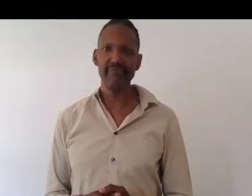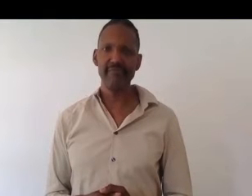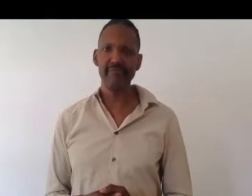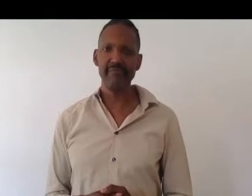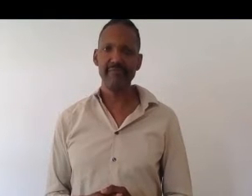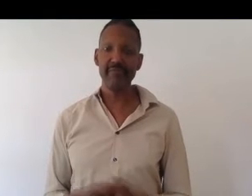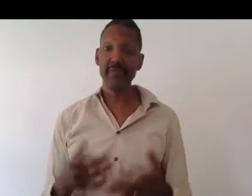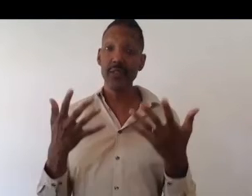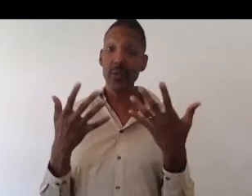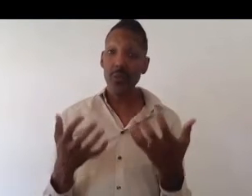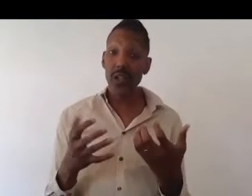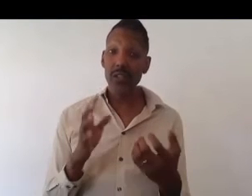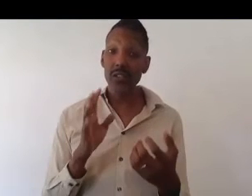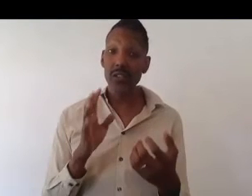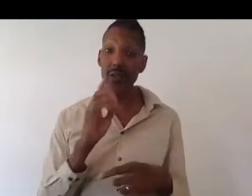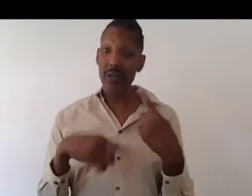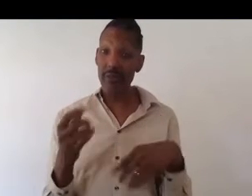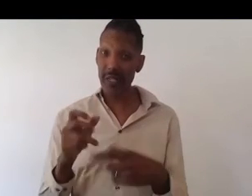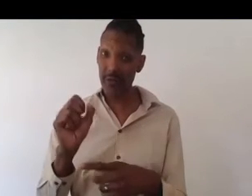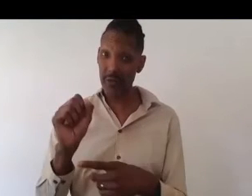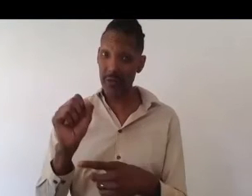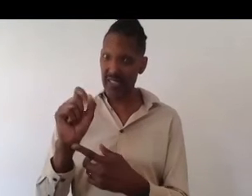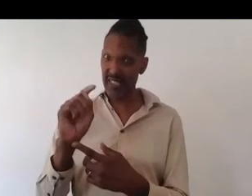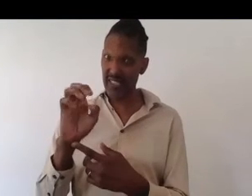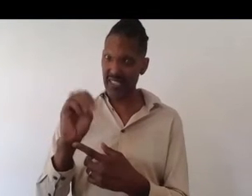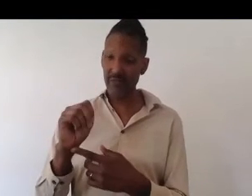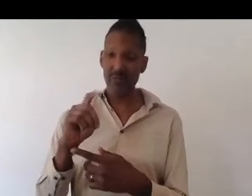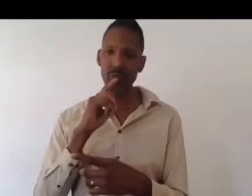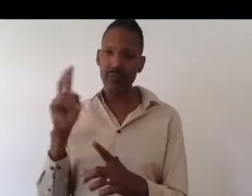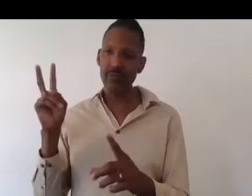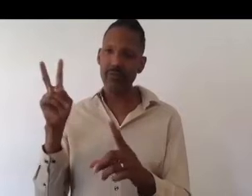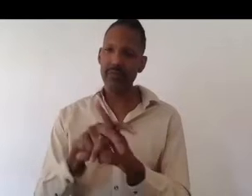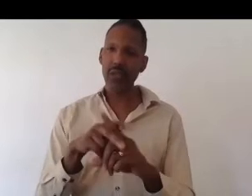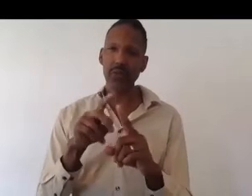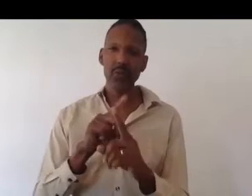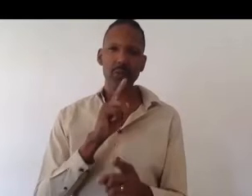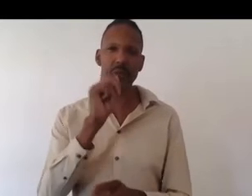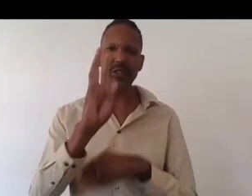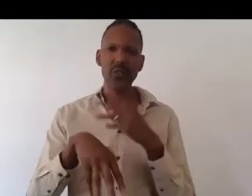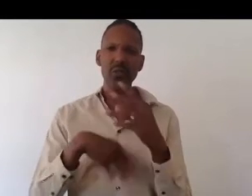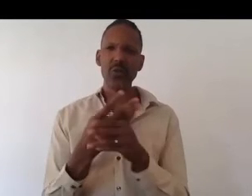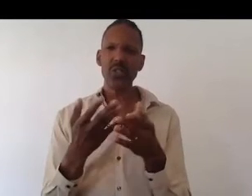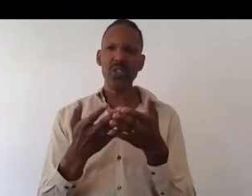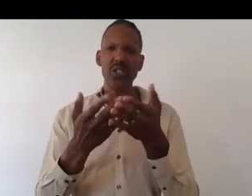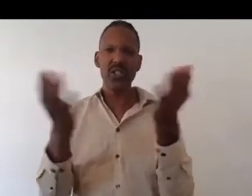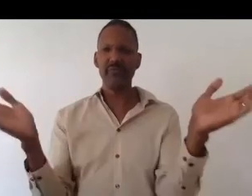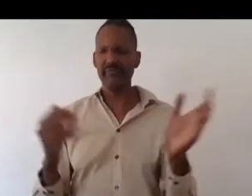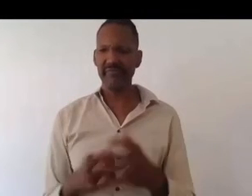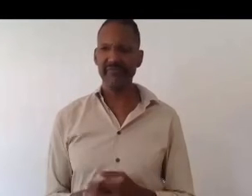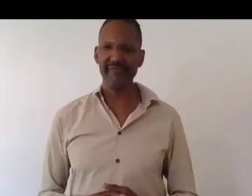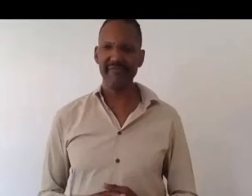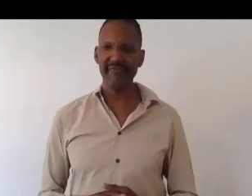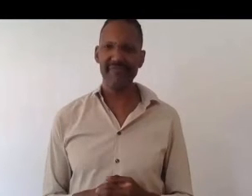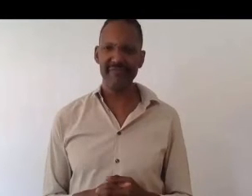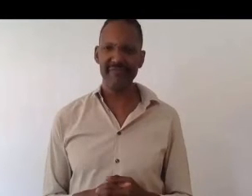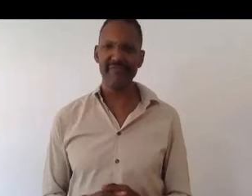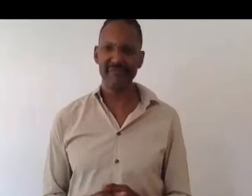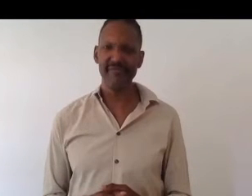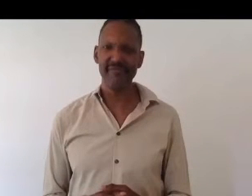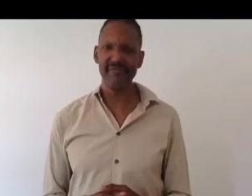world, related to the world around us, very generally speaking. So let's get into it. So tip 1, read about it.